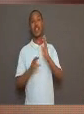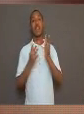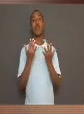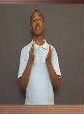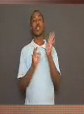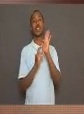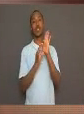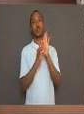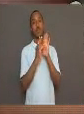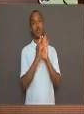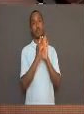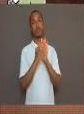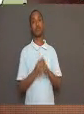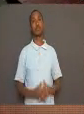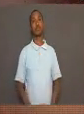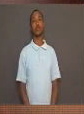oxidation number.